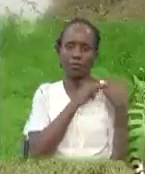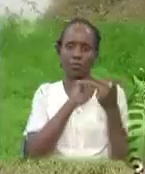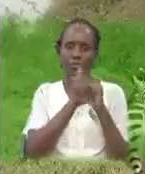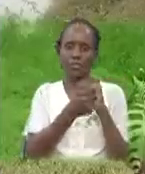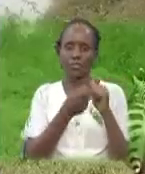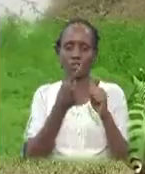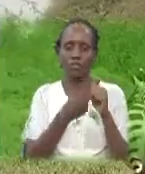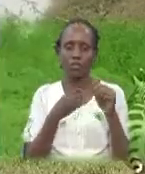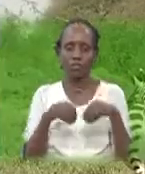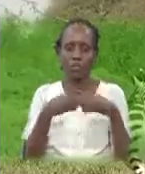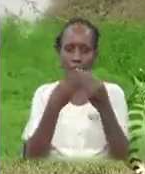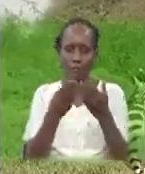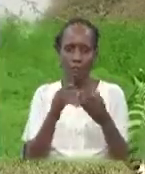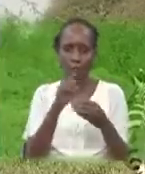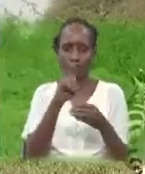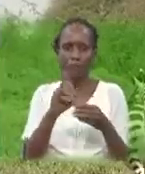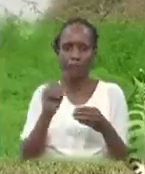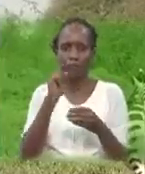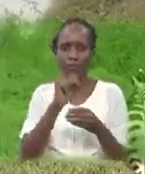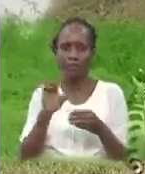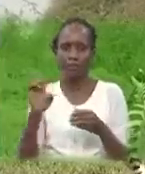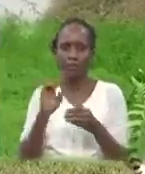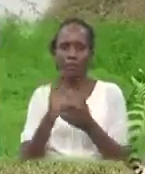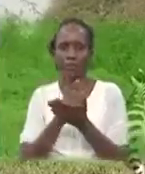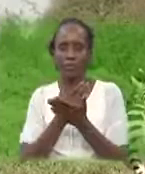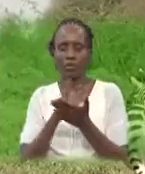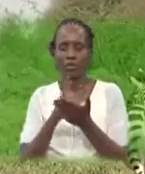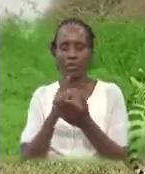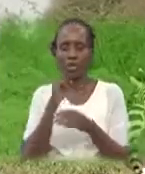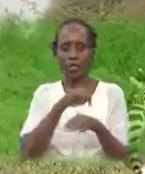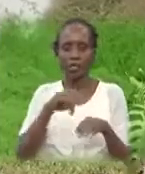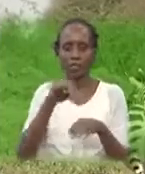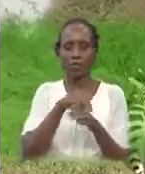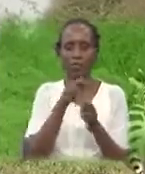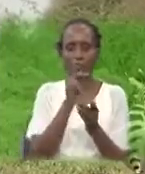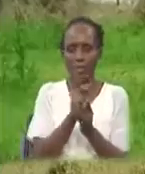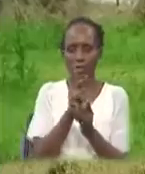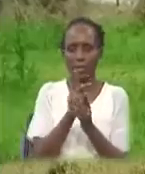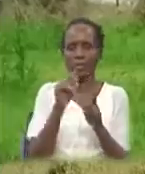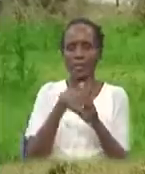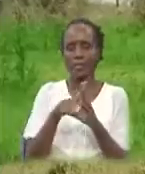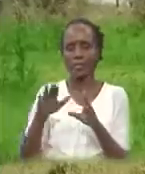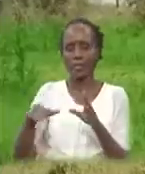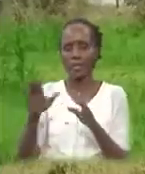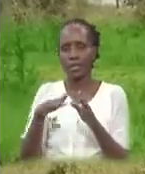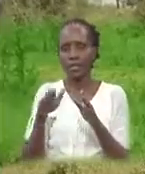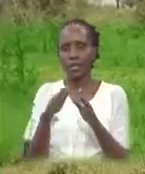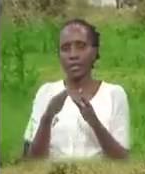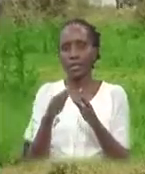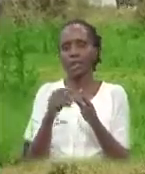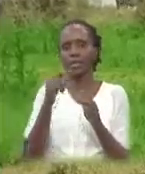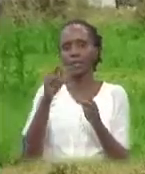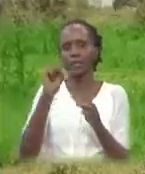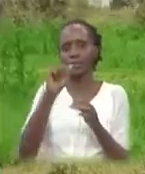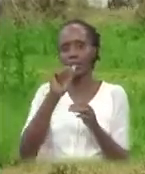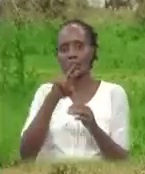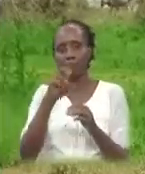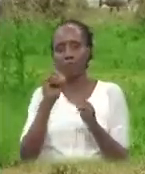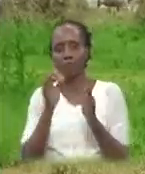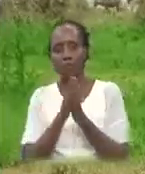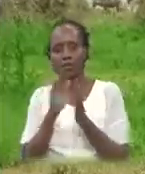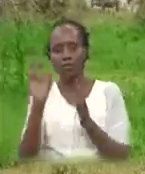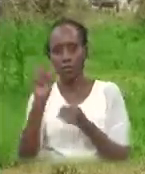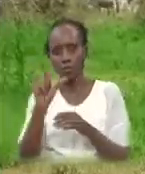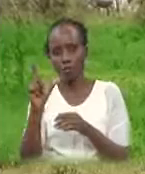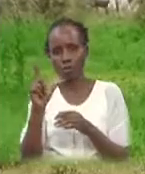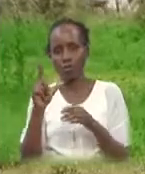role changed to providing a buffer zone between the national parks in the area, especially the Tsavo East National Park, and the